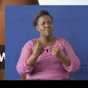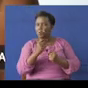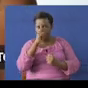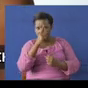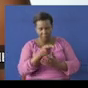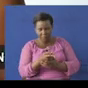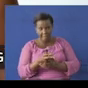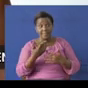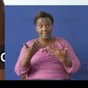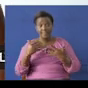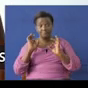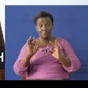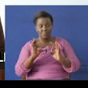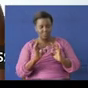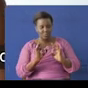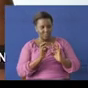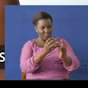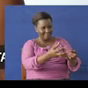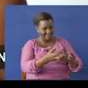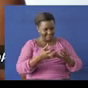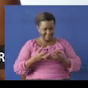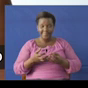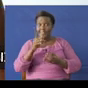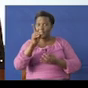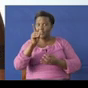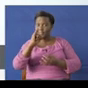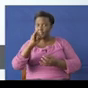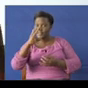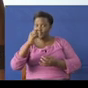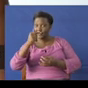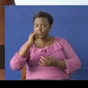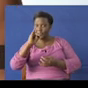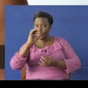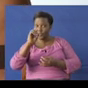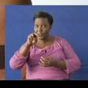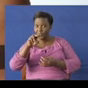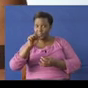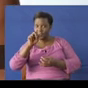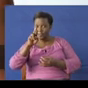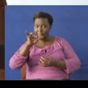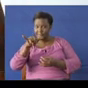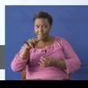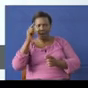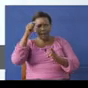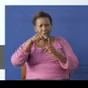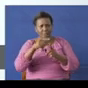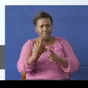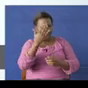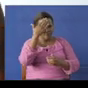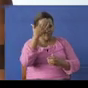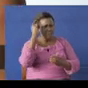you. So please take your dictionary and see whether we can get the meaning and how to